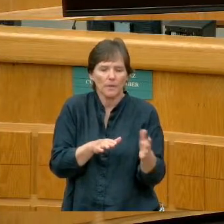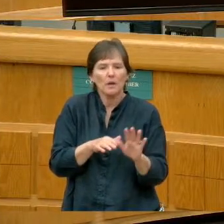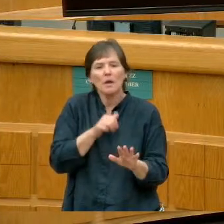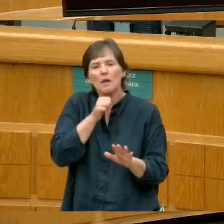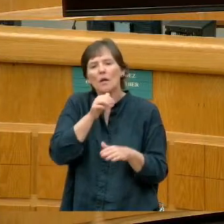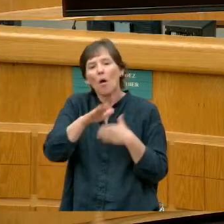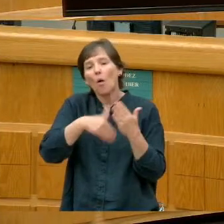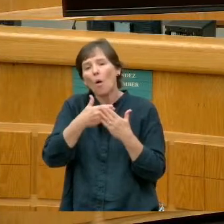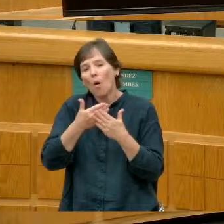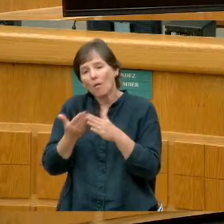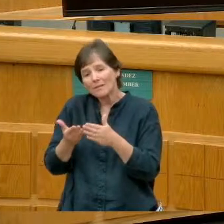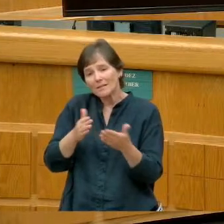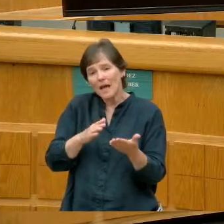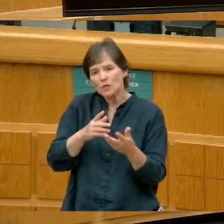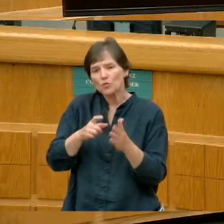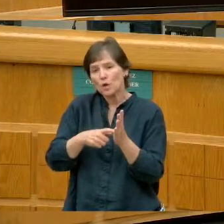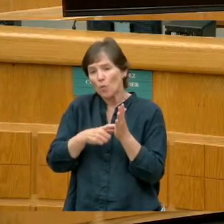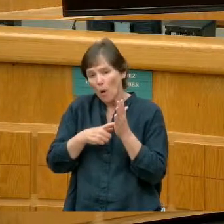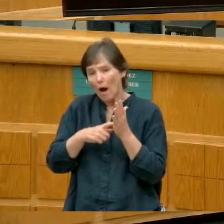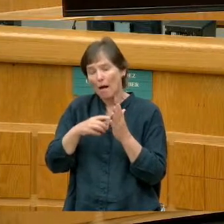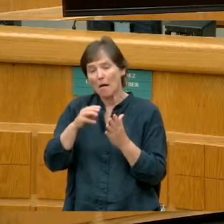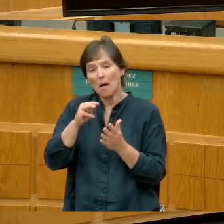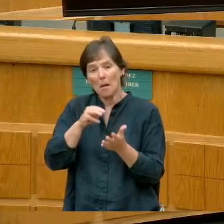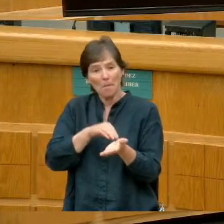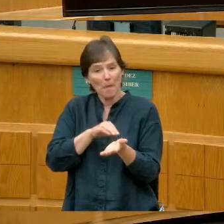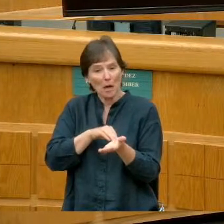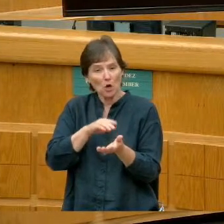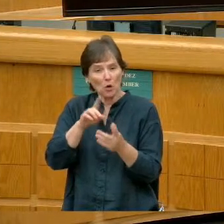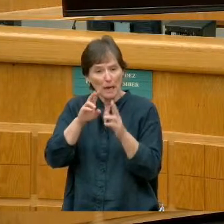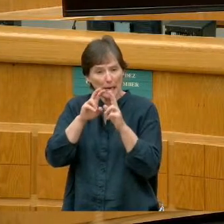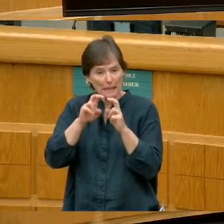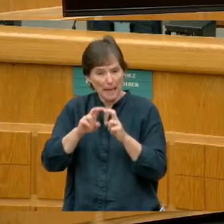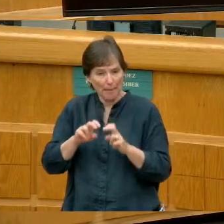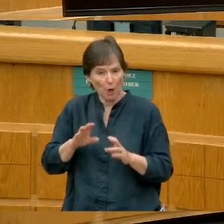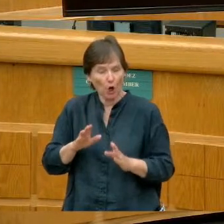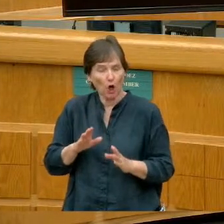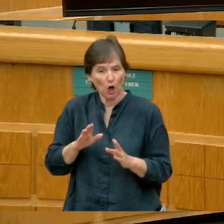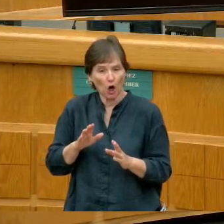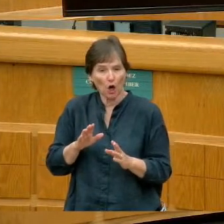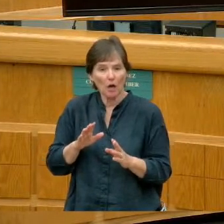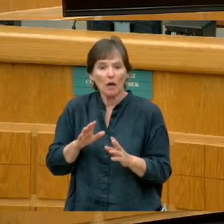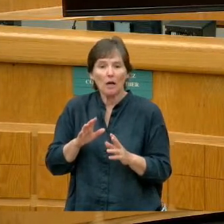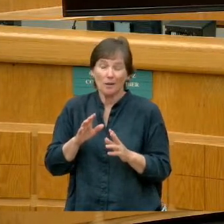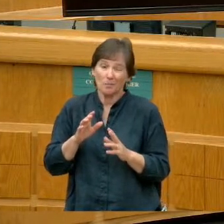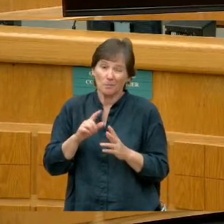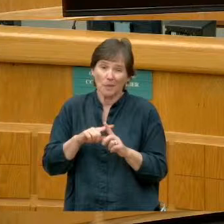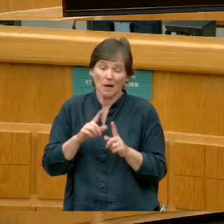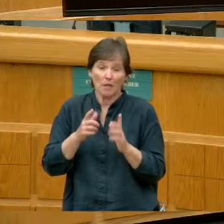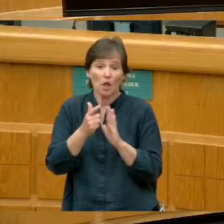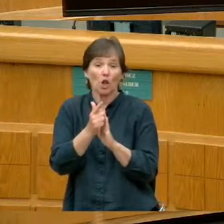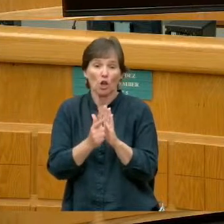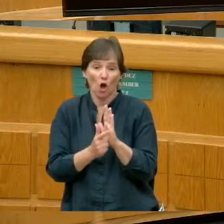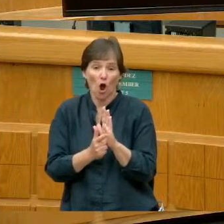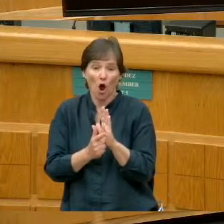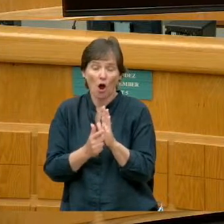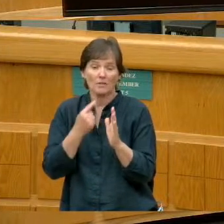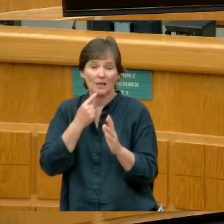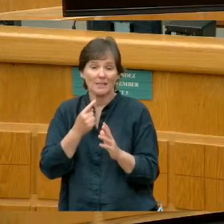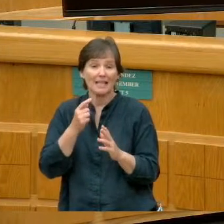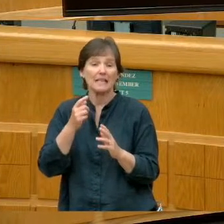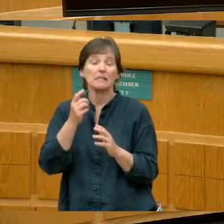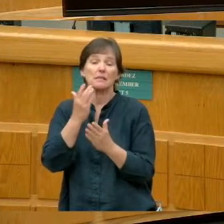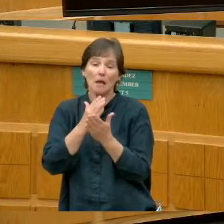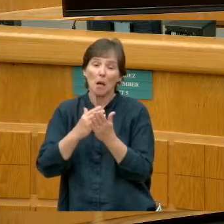medical examiner services, but some do. And by law, there are certain types of deaths that require the county